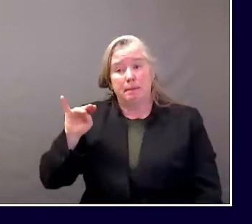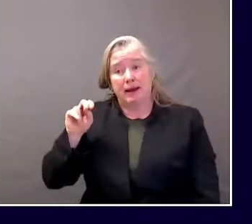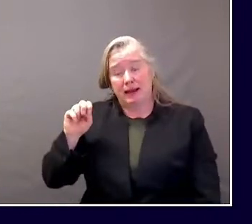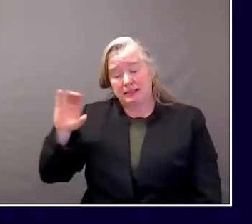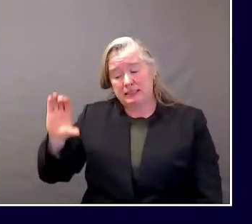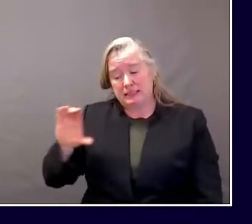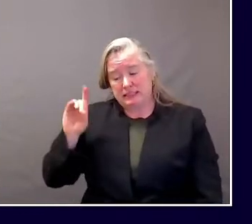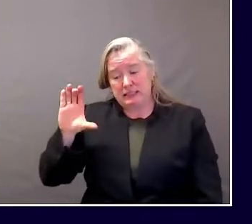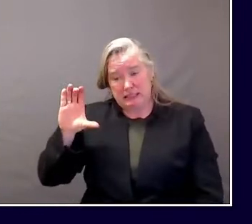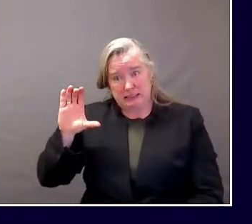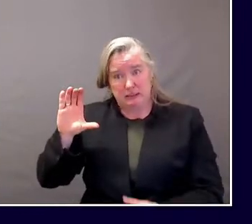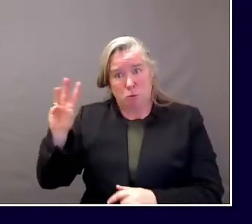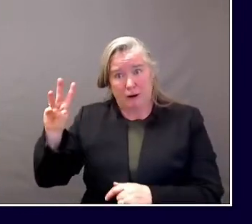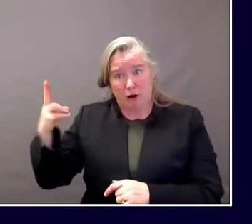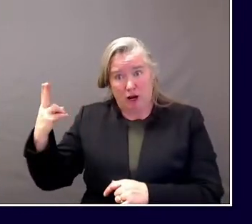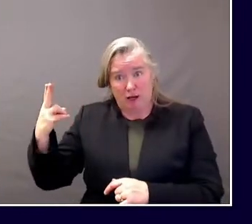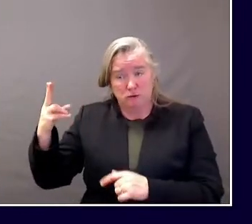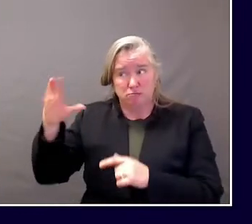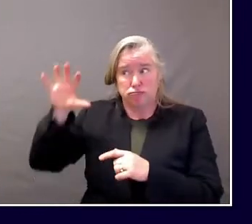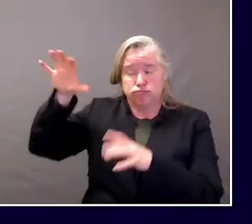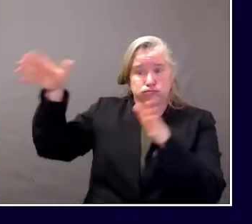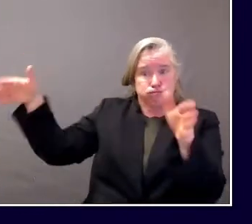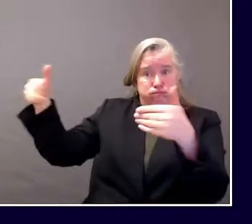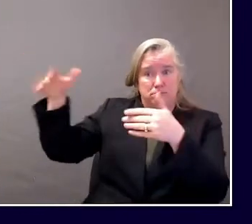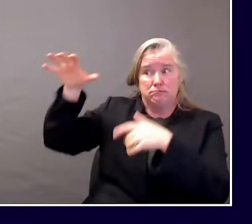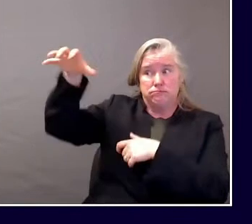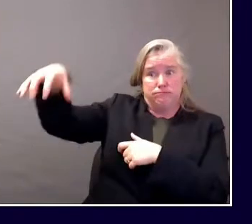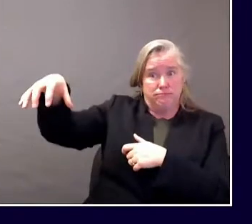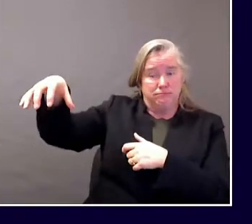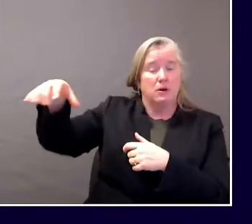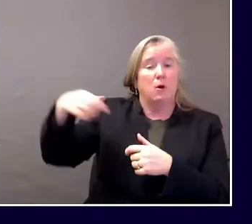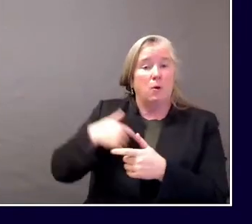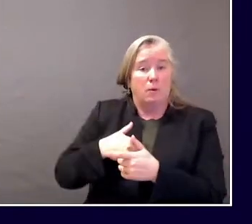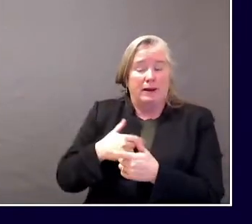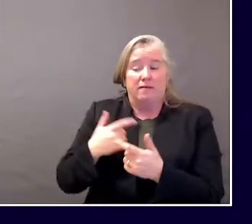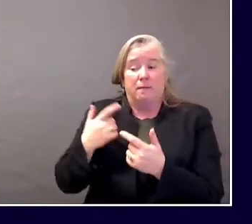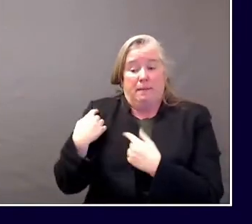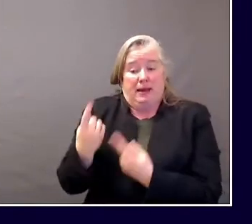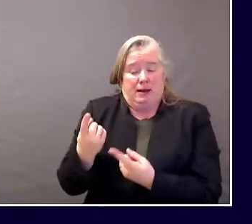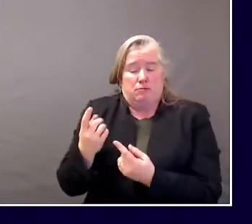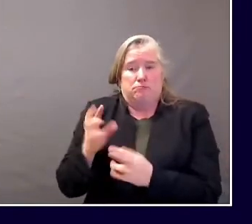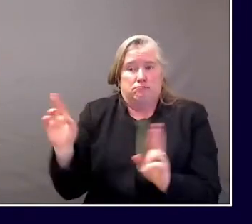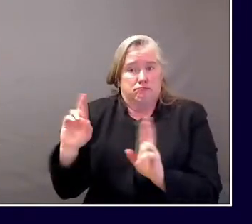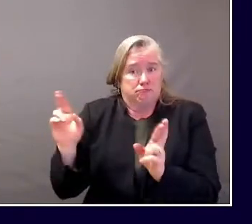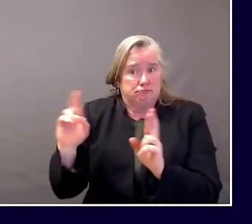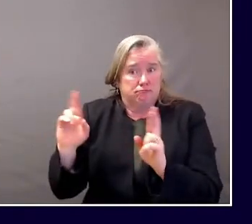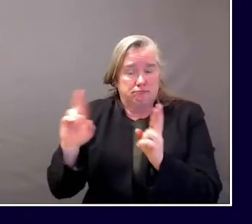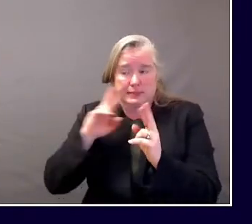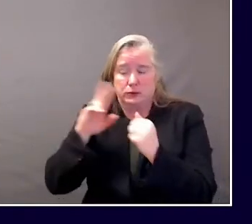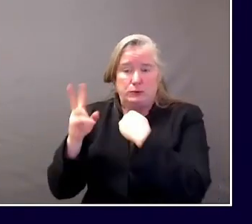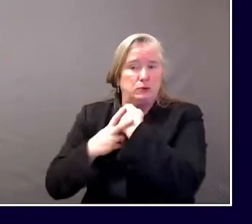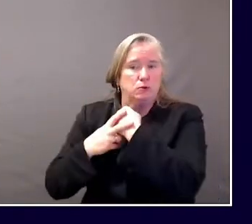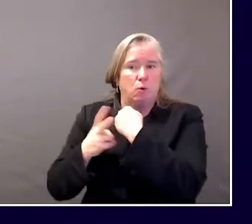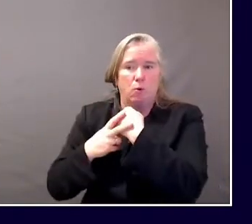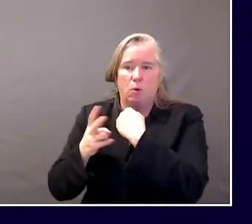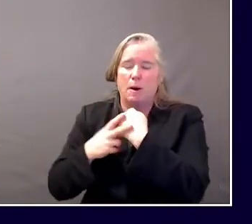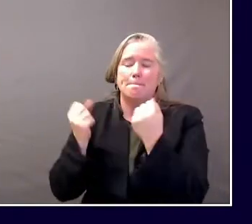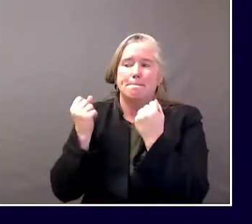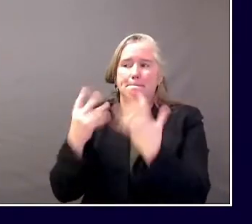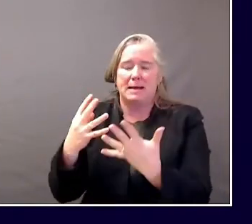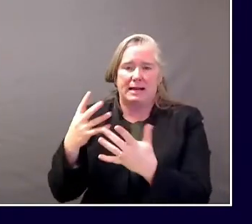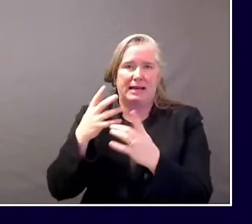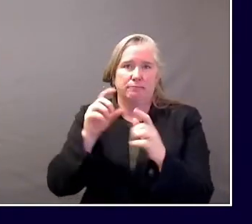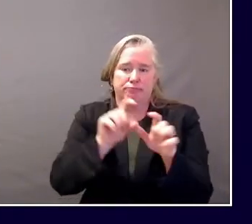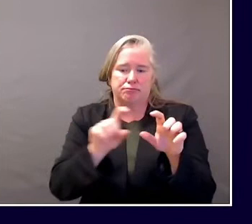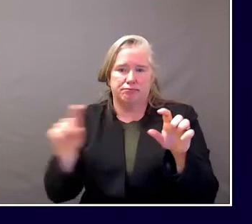our warehouse, we have been planning to be able to store very large volumes of vaccine, be